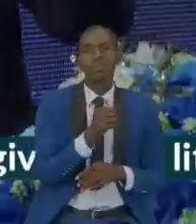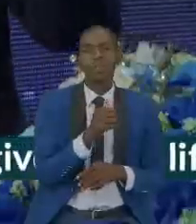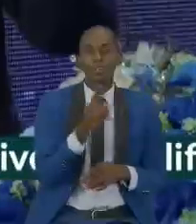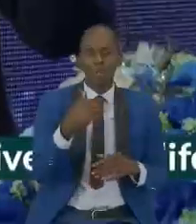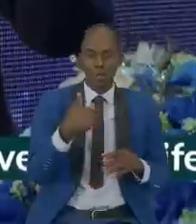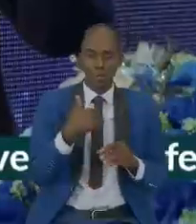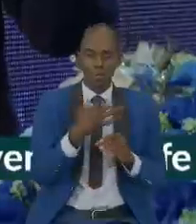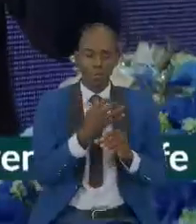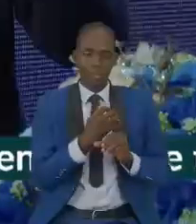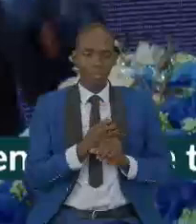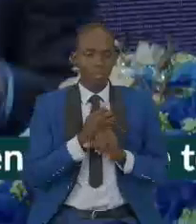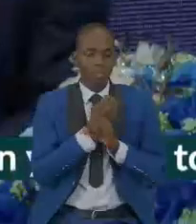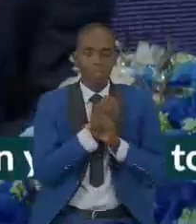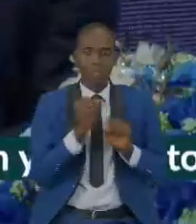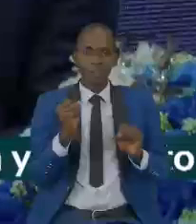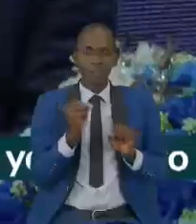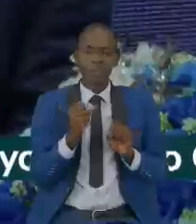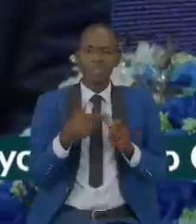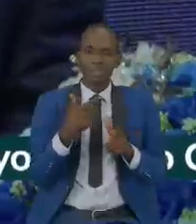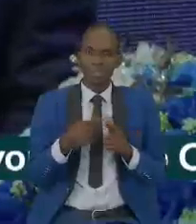left. Extreme left.